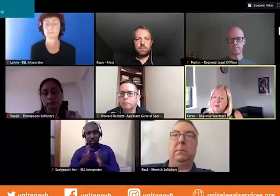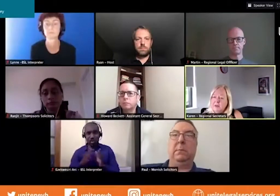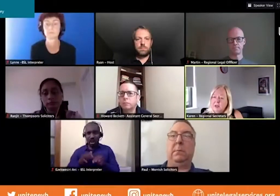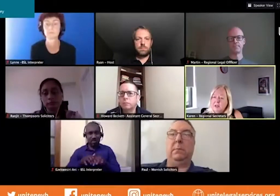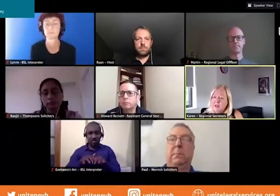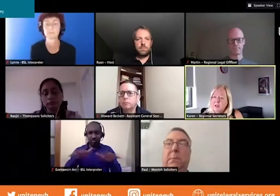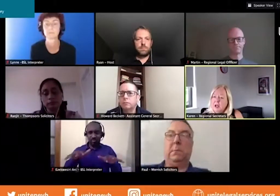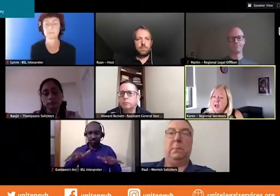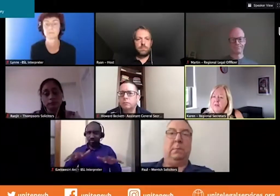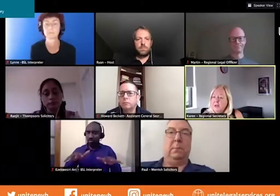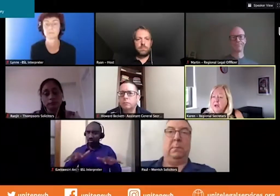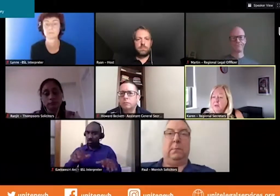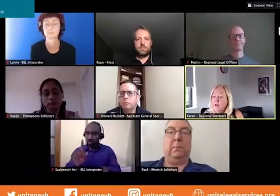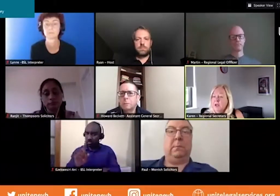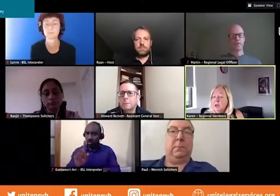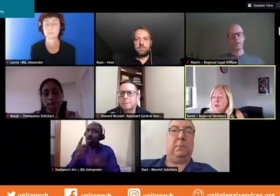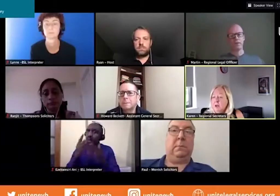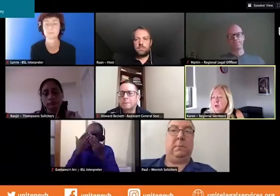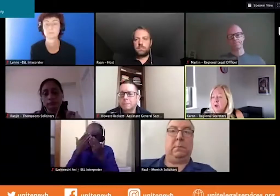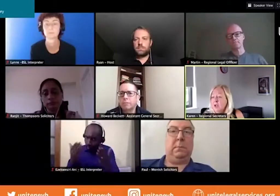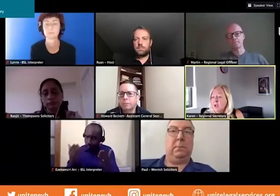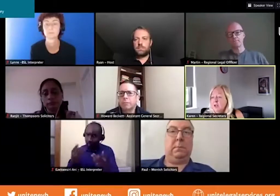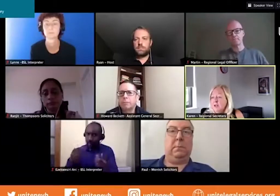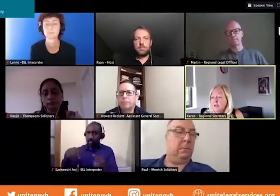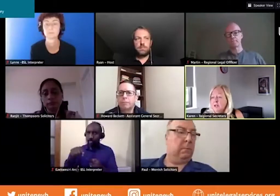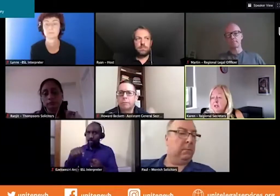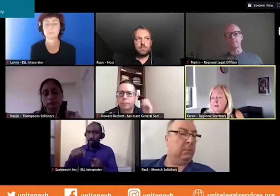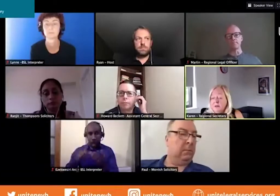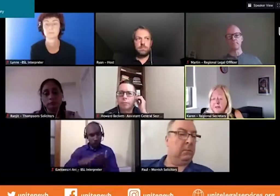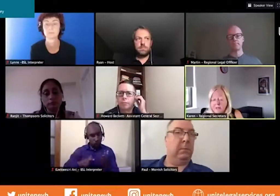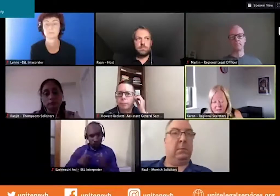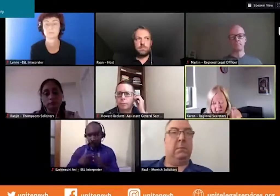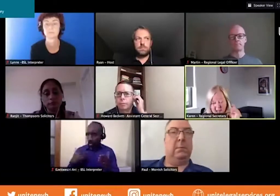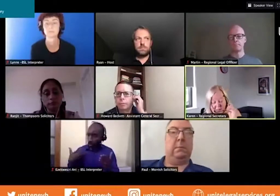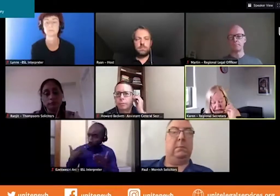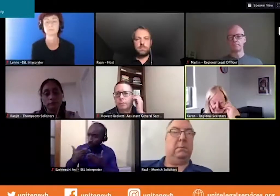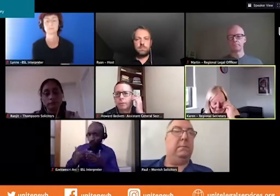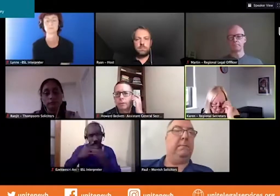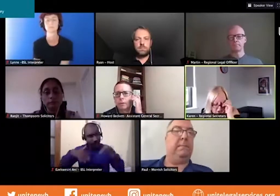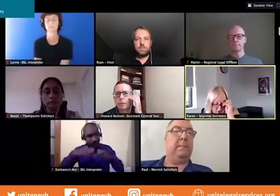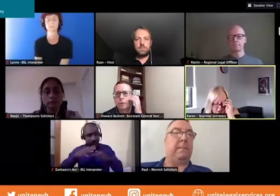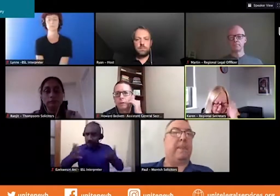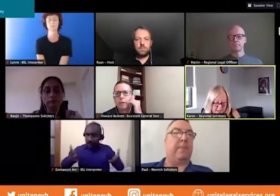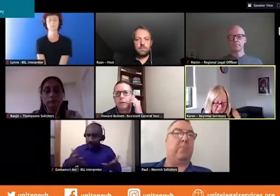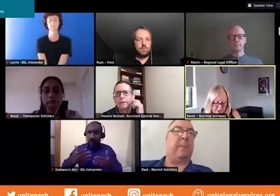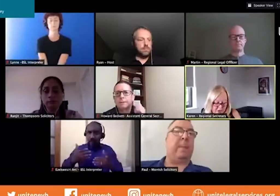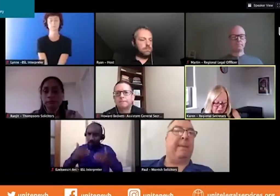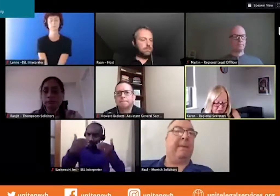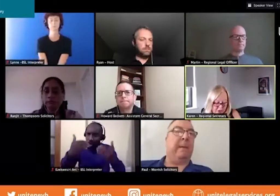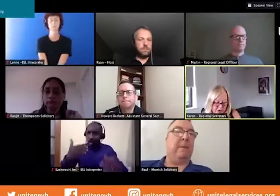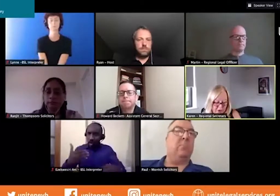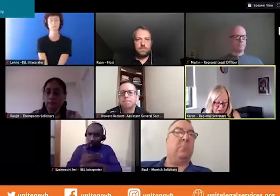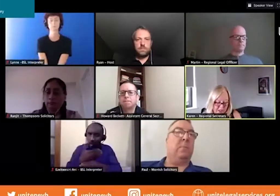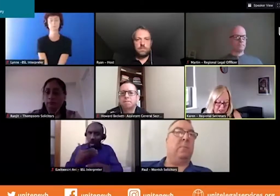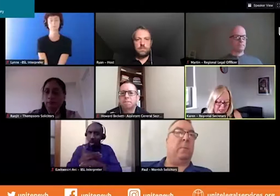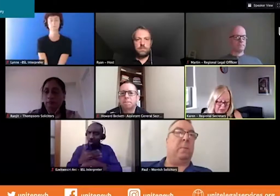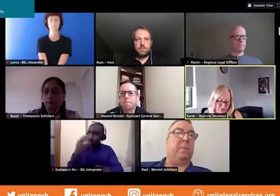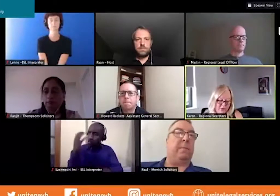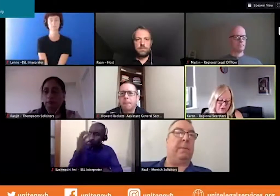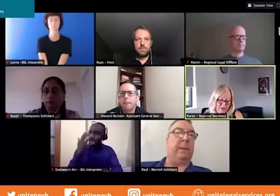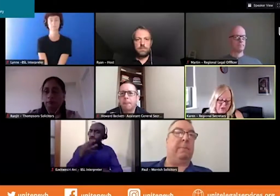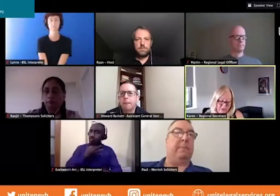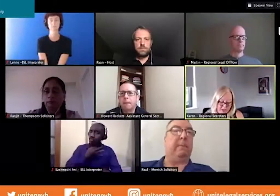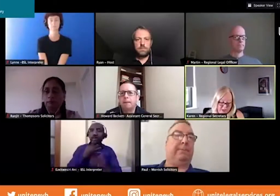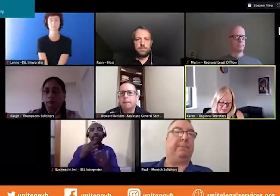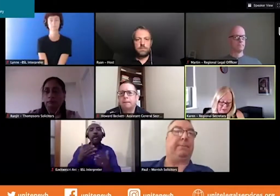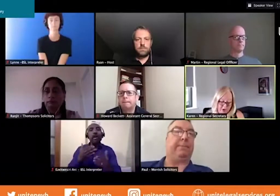be respected and have kept our country and our society moving. Definitely. Okay, let's move on to the next